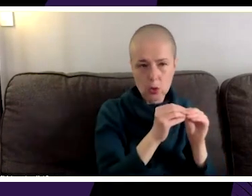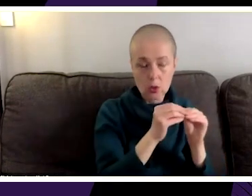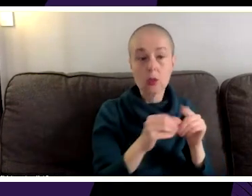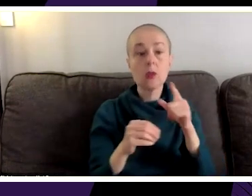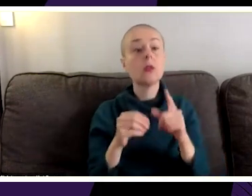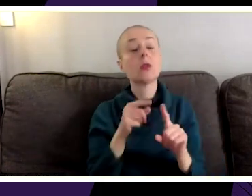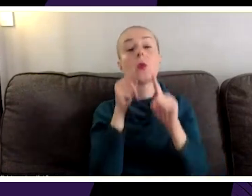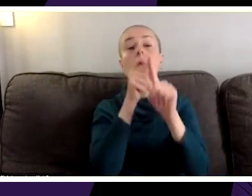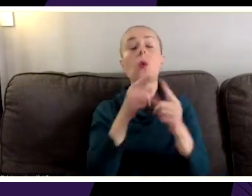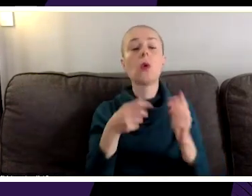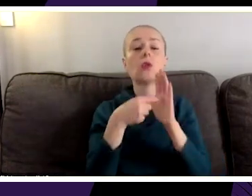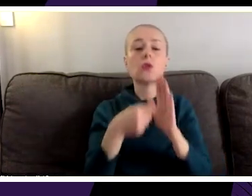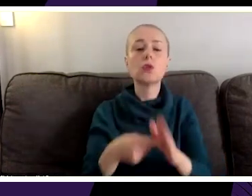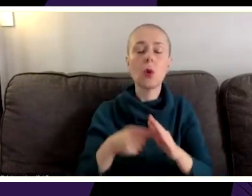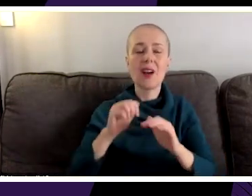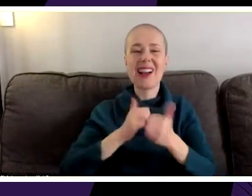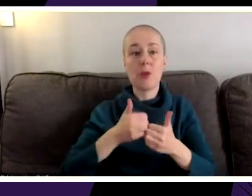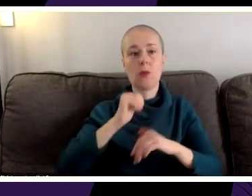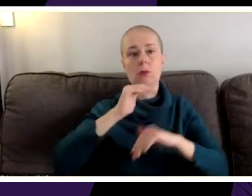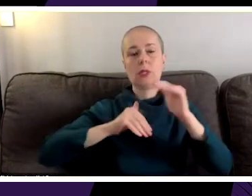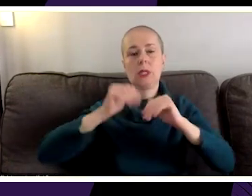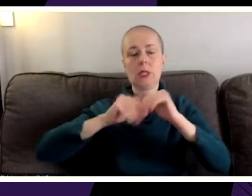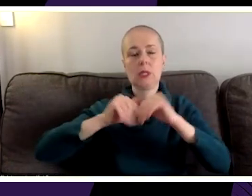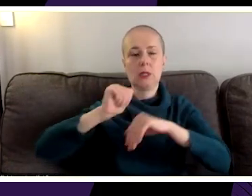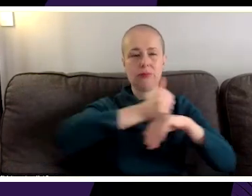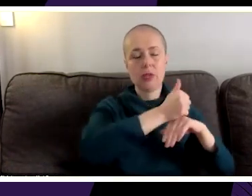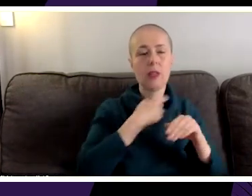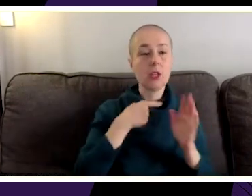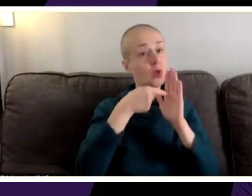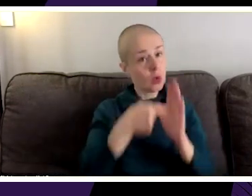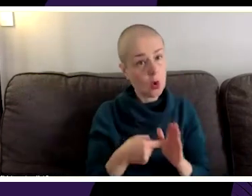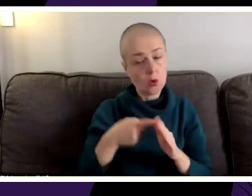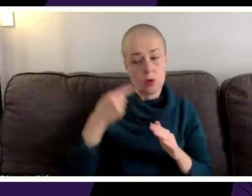infrastructure layers that reflects the historical sedimentation of.